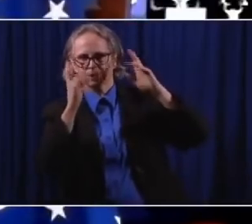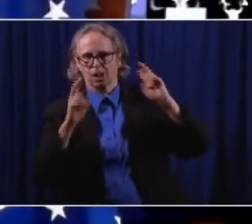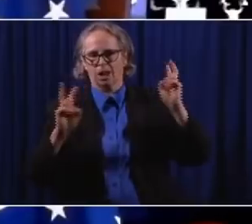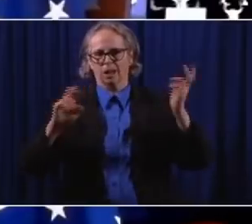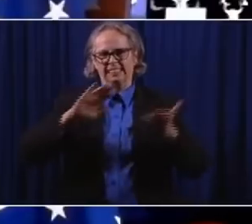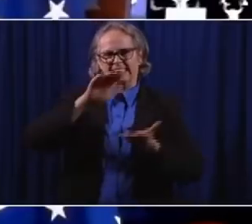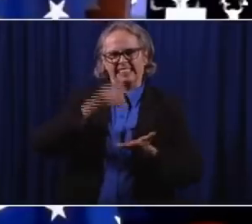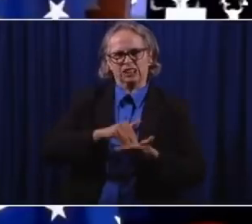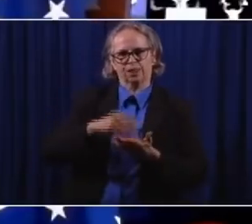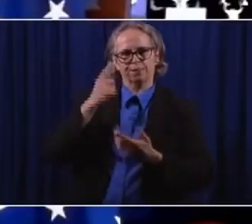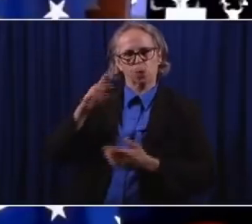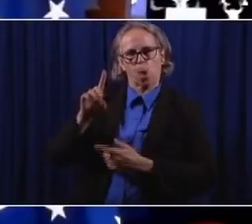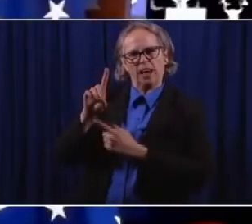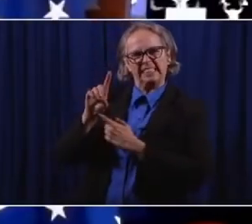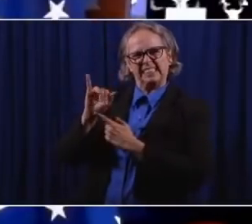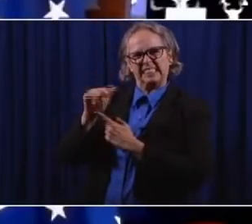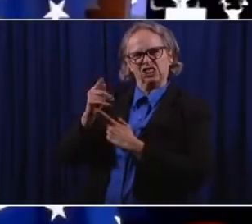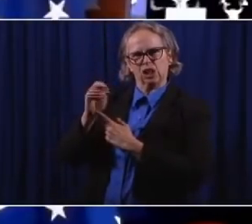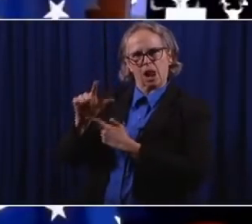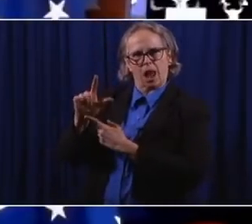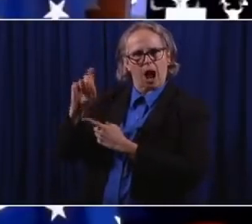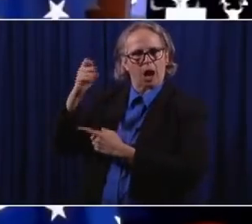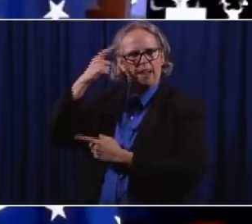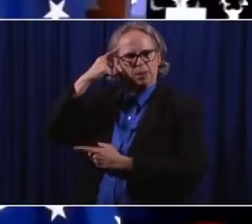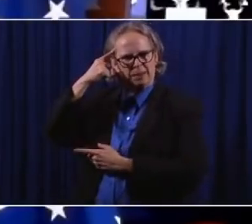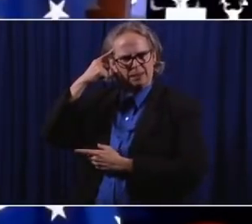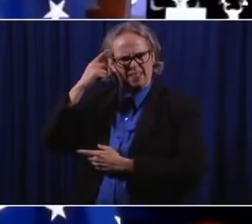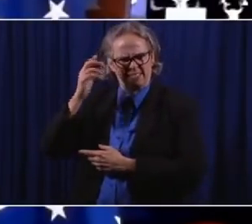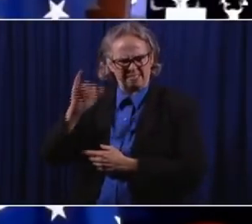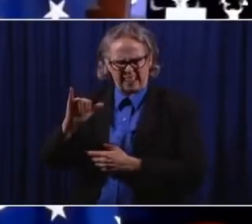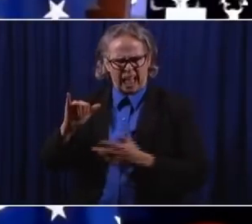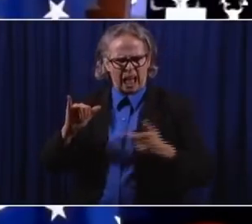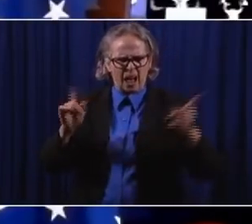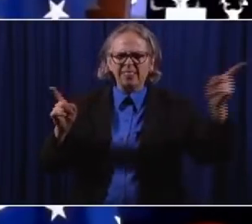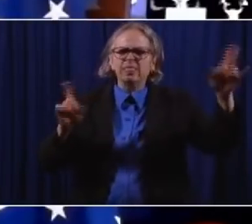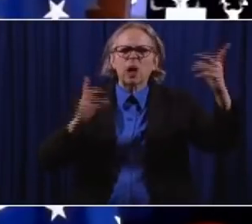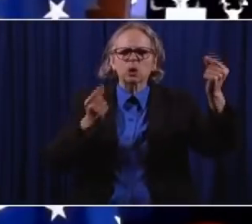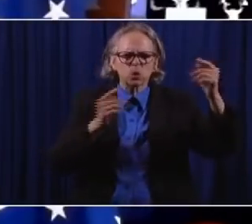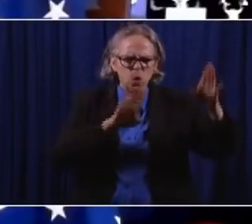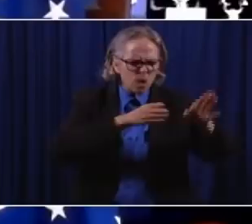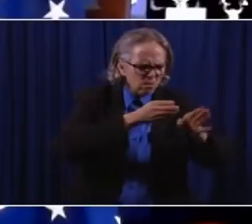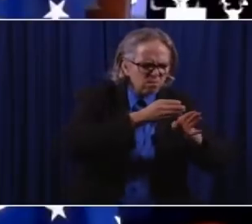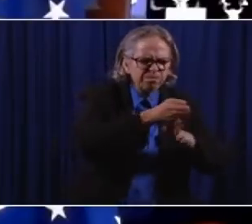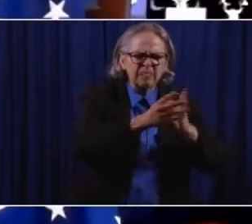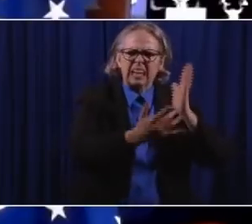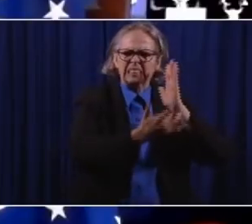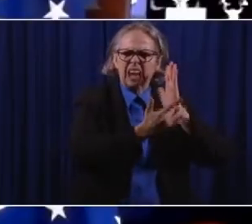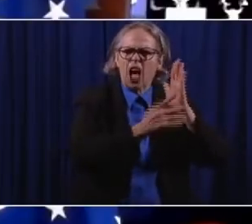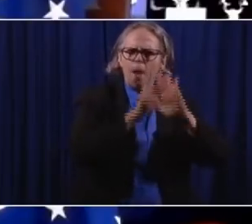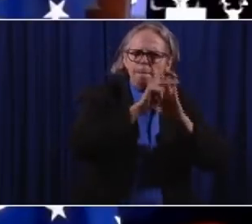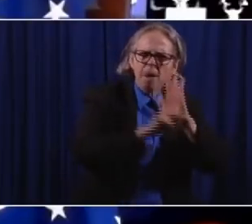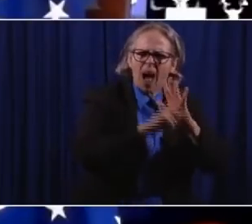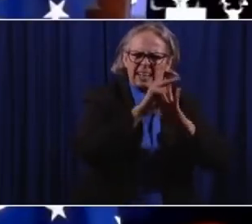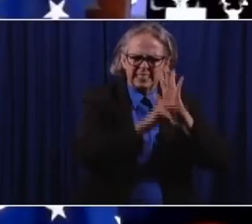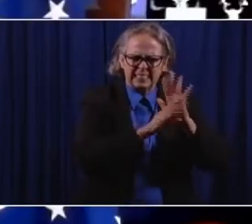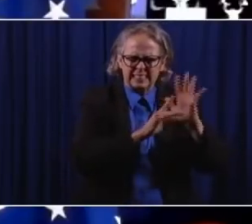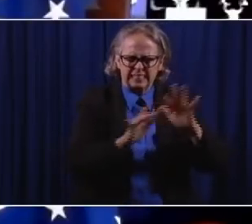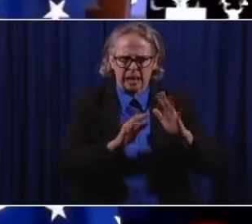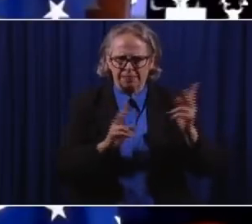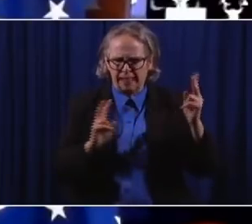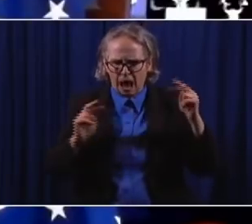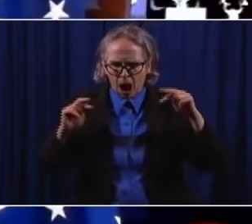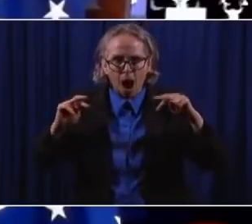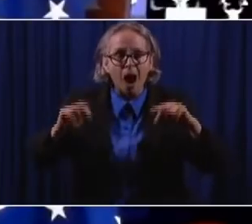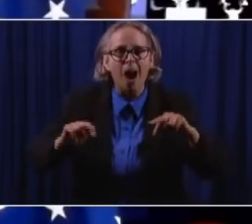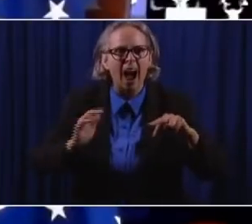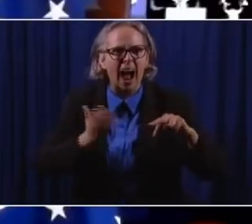institute focused on technology policy, and the Innovate Ohio platform in partnership with the Department of Health today was recognized